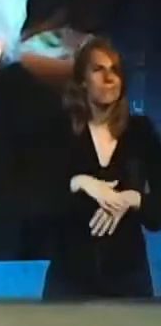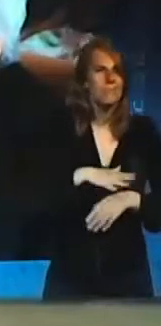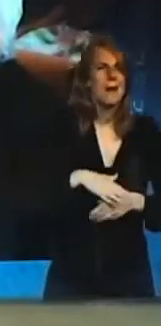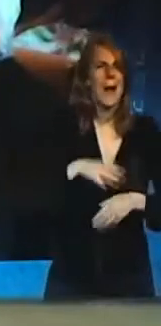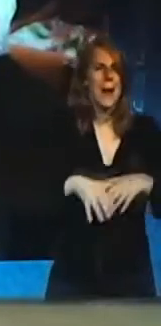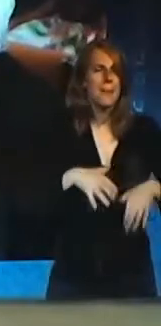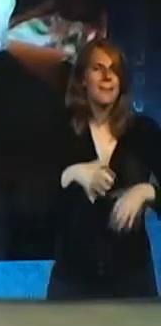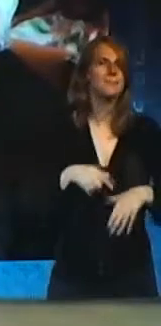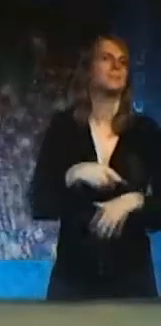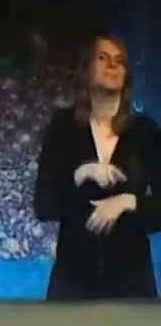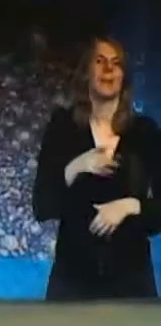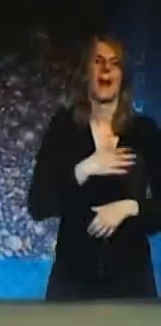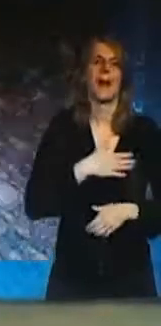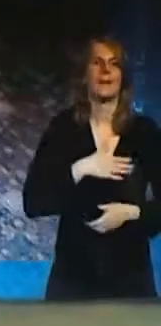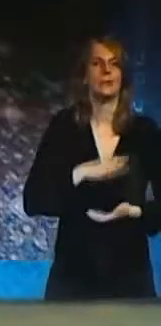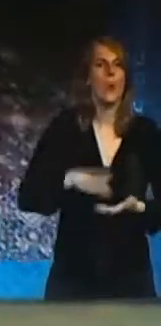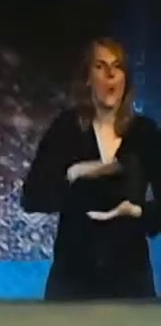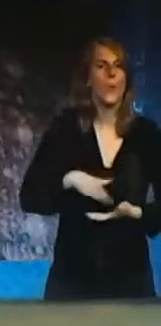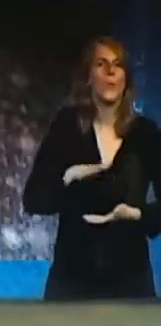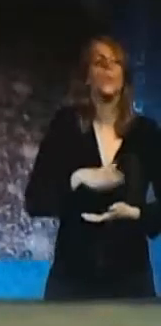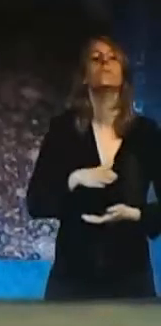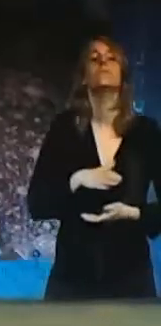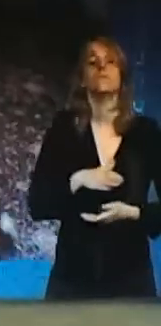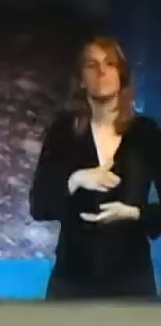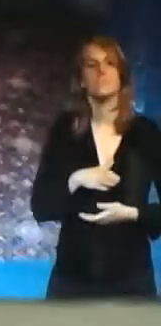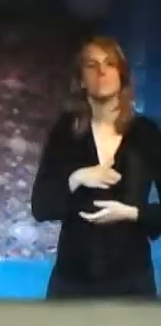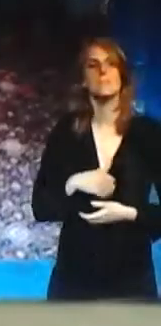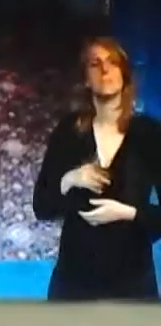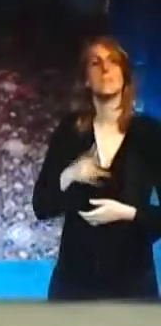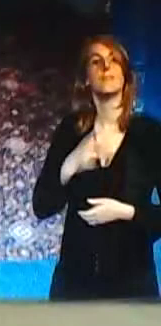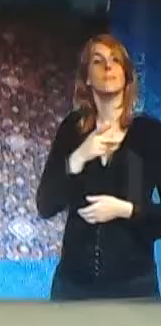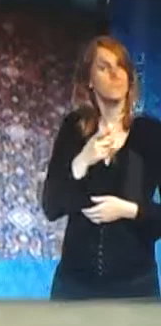straight. So what are you going to do? You're going to give him a treat, but we're going to make him ask for it? No.